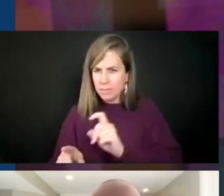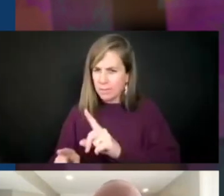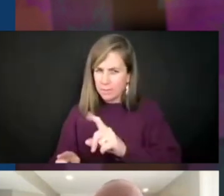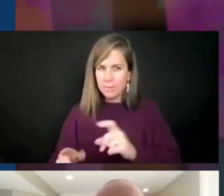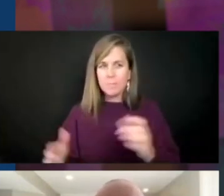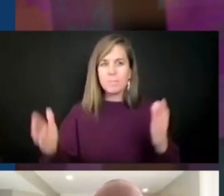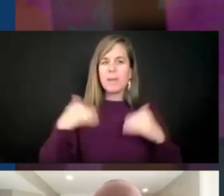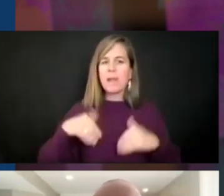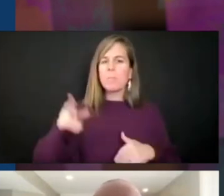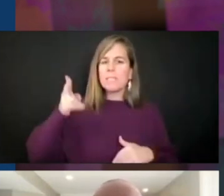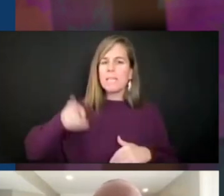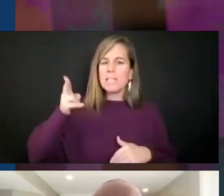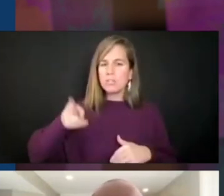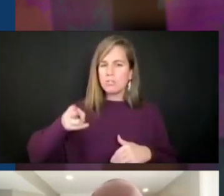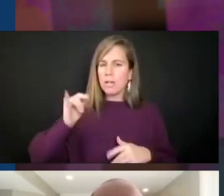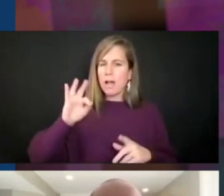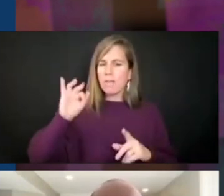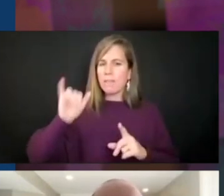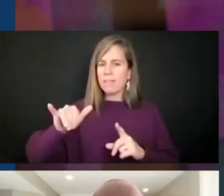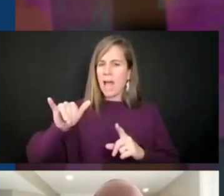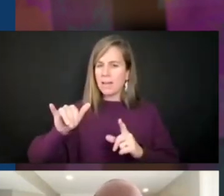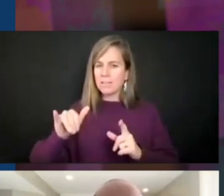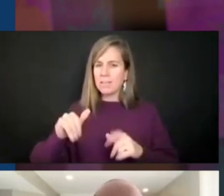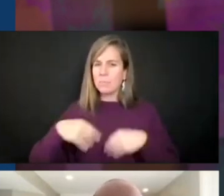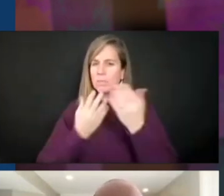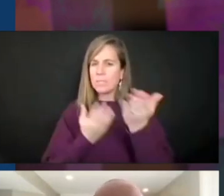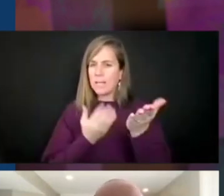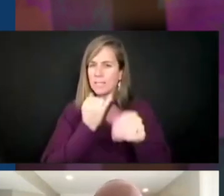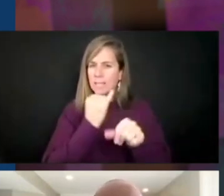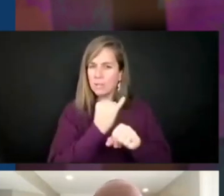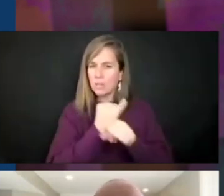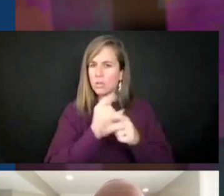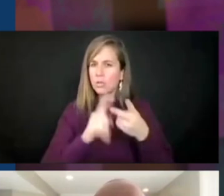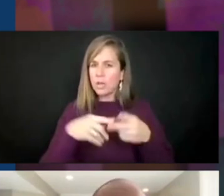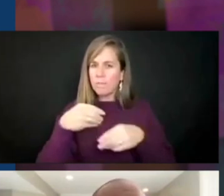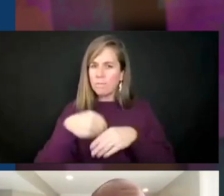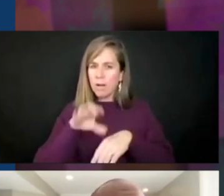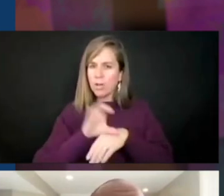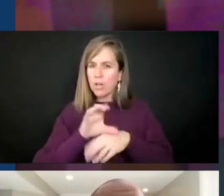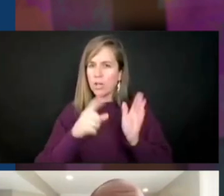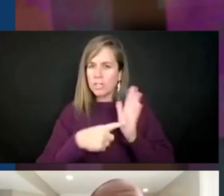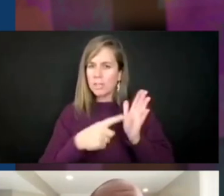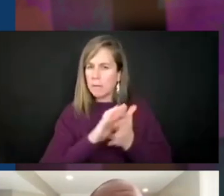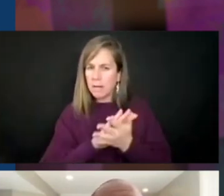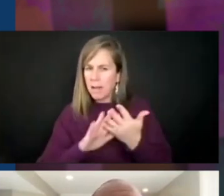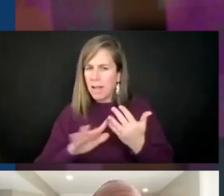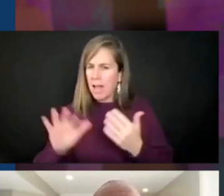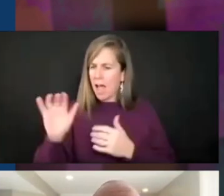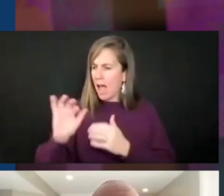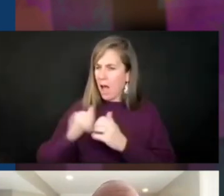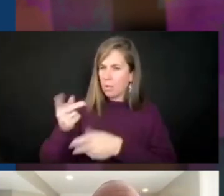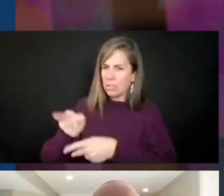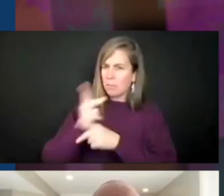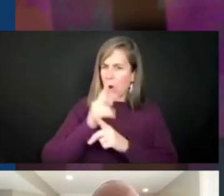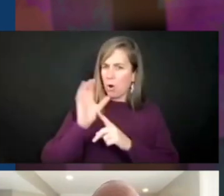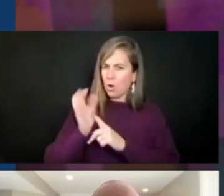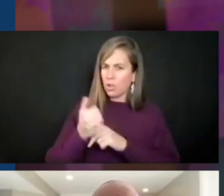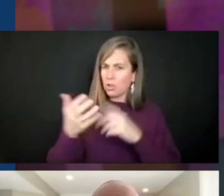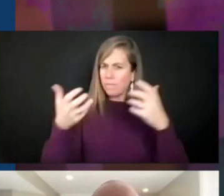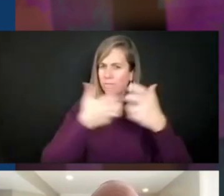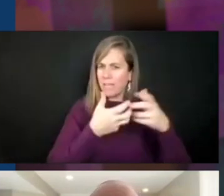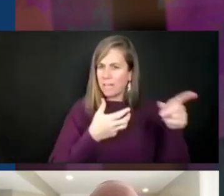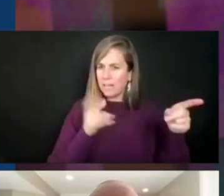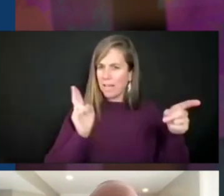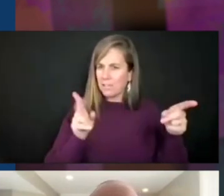or opportunity that's being offered? How does the borrowed culture fit into that history?